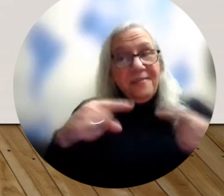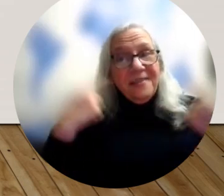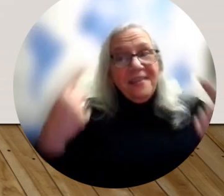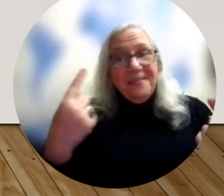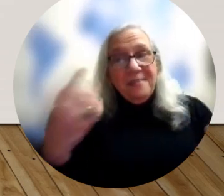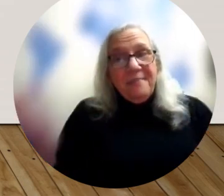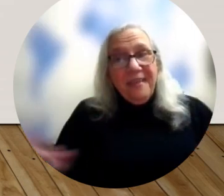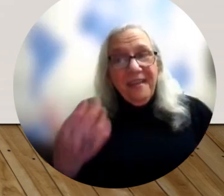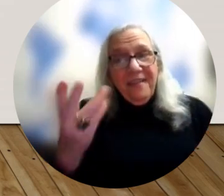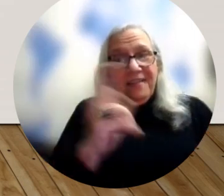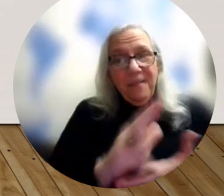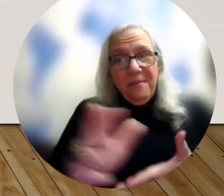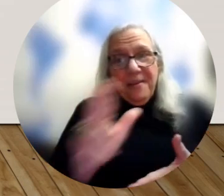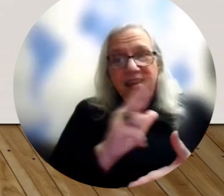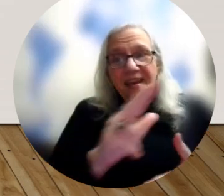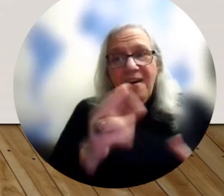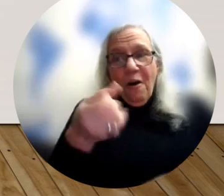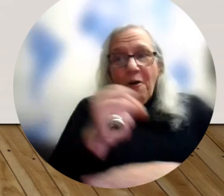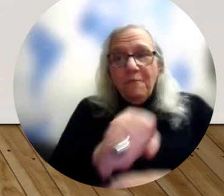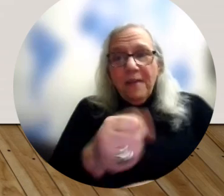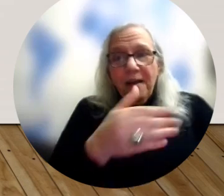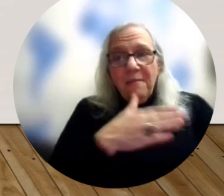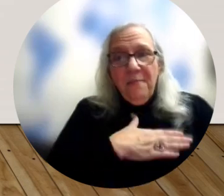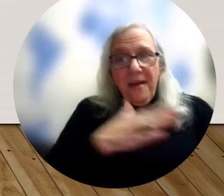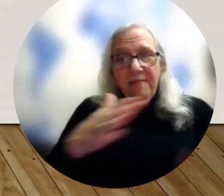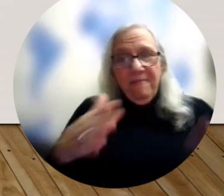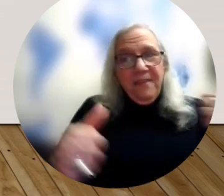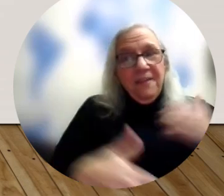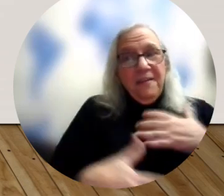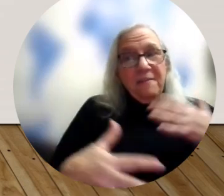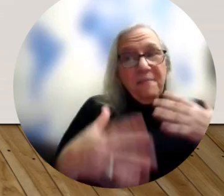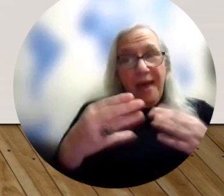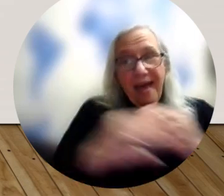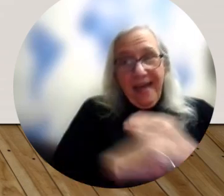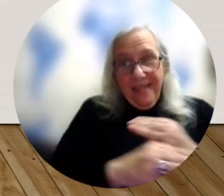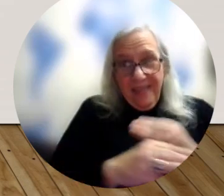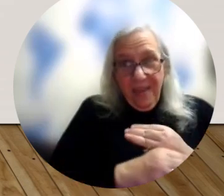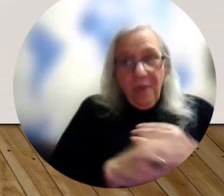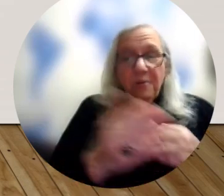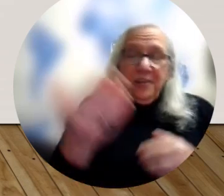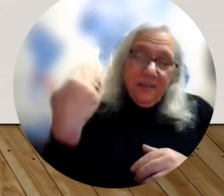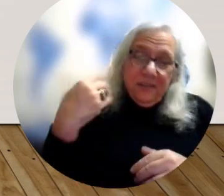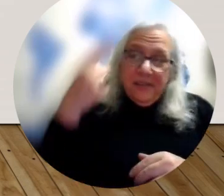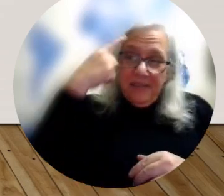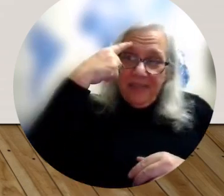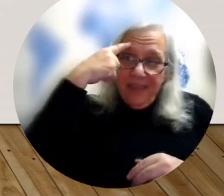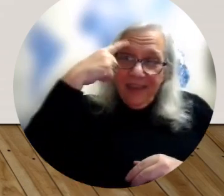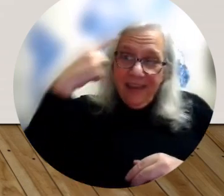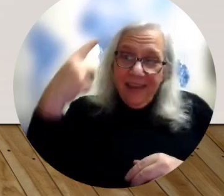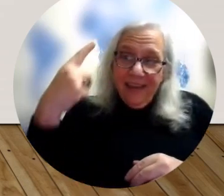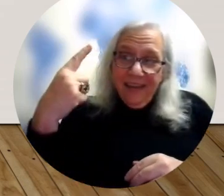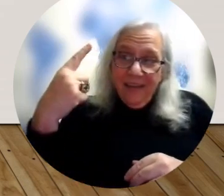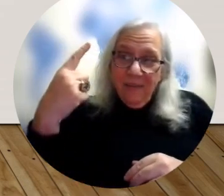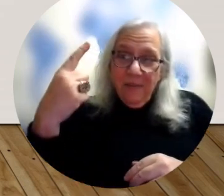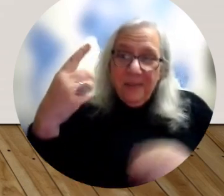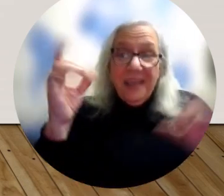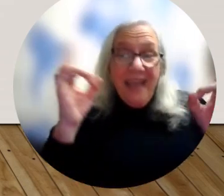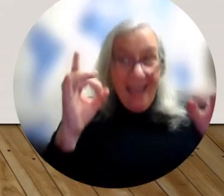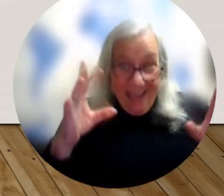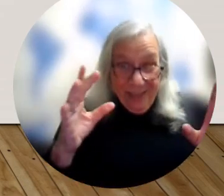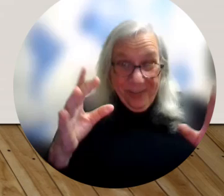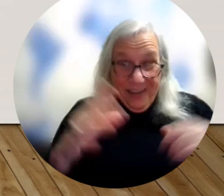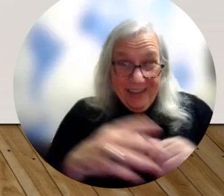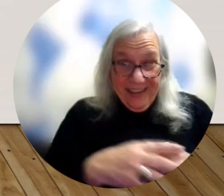I have, since being here at Liberty, overcome my fear of math, which I used to think